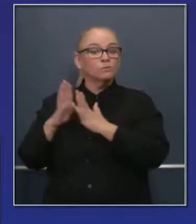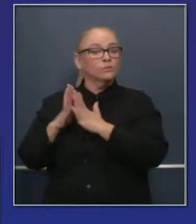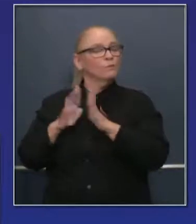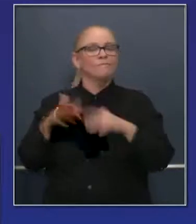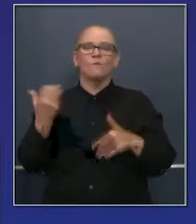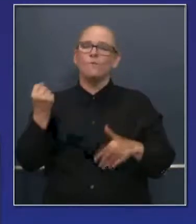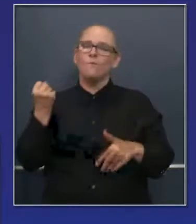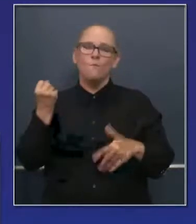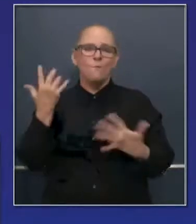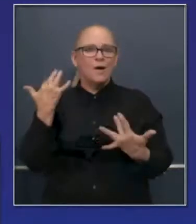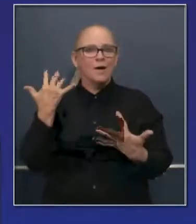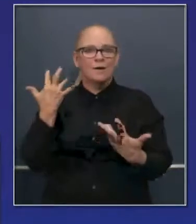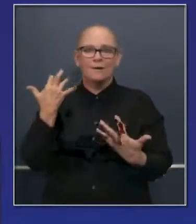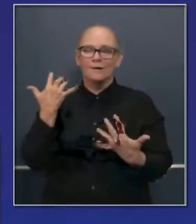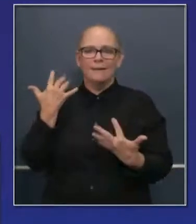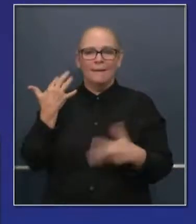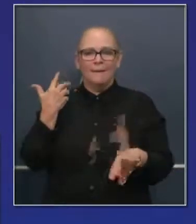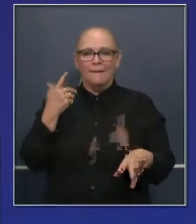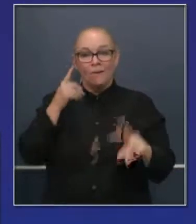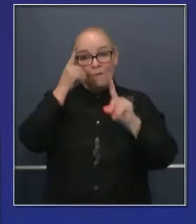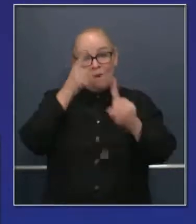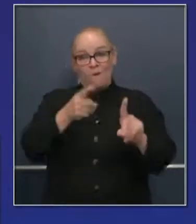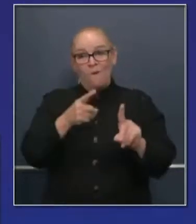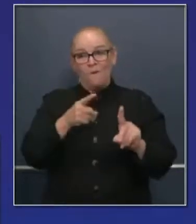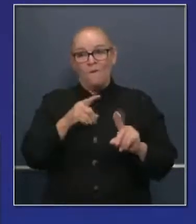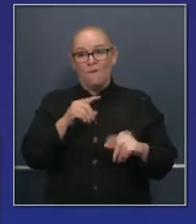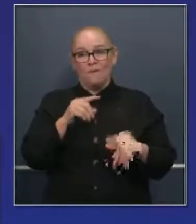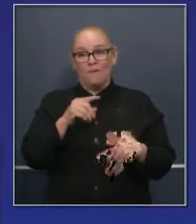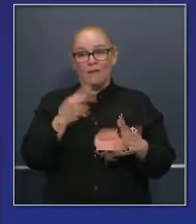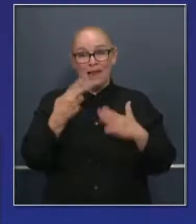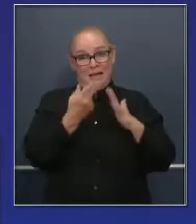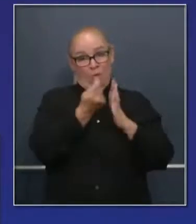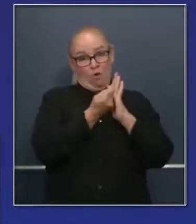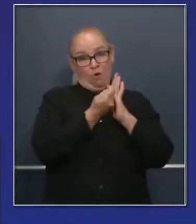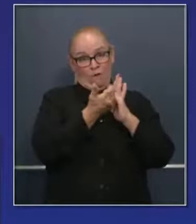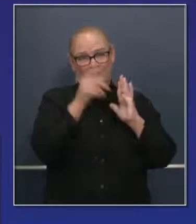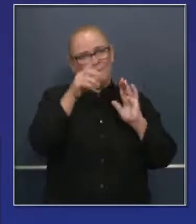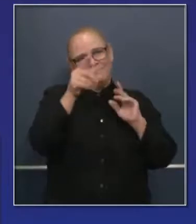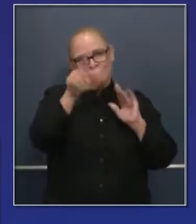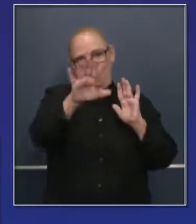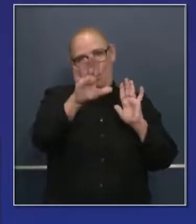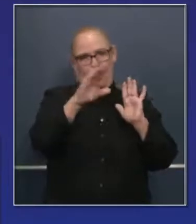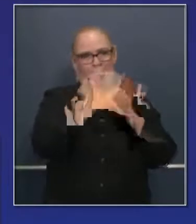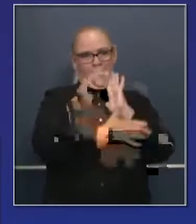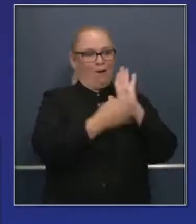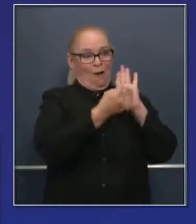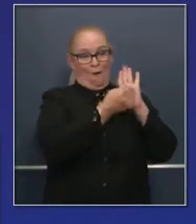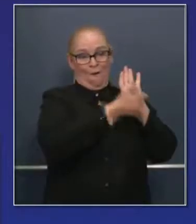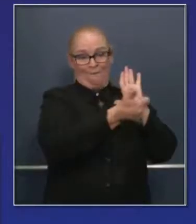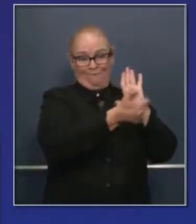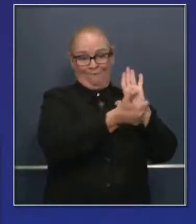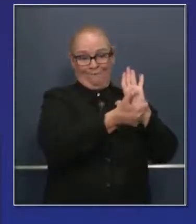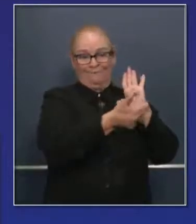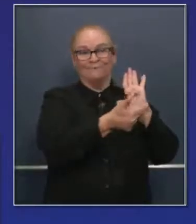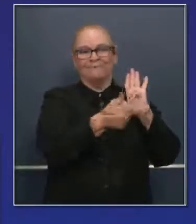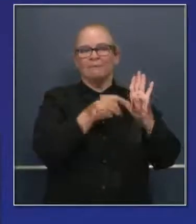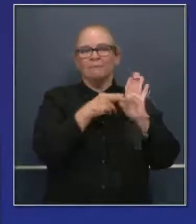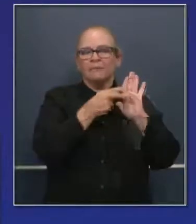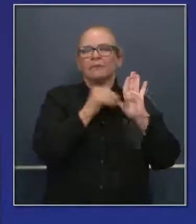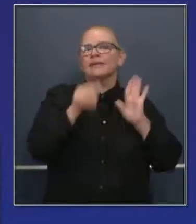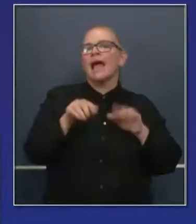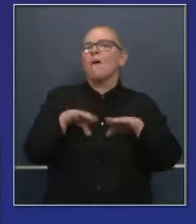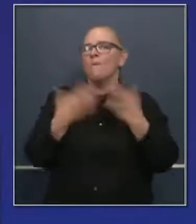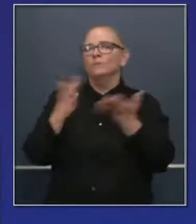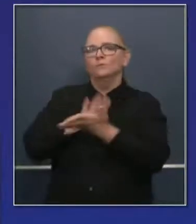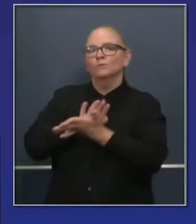this list for 2 weeks, and that gives us some confidence based on CDC guidelines, our own experience here in the state